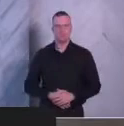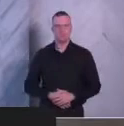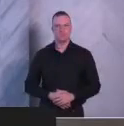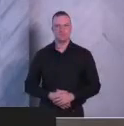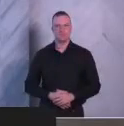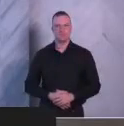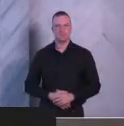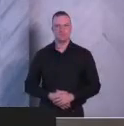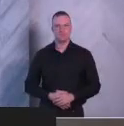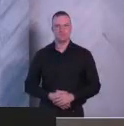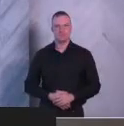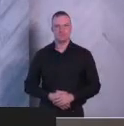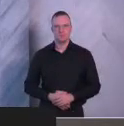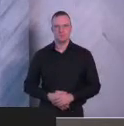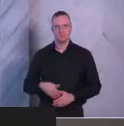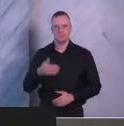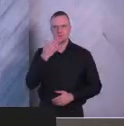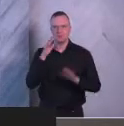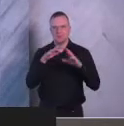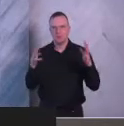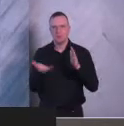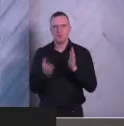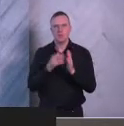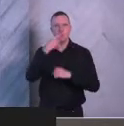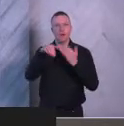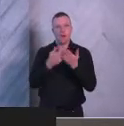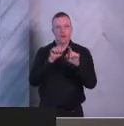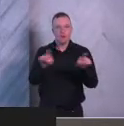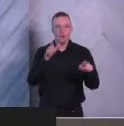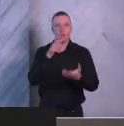Thank you very much, Victoria, and thank you again for everyone who helped.